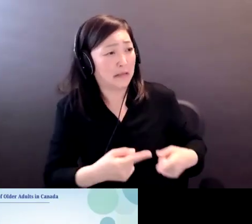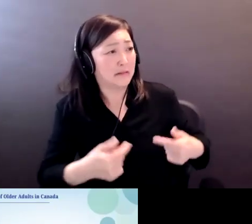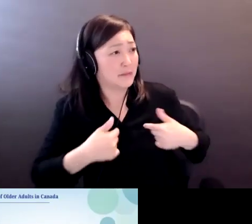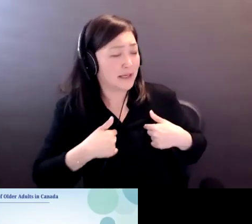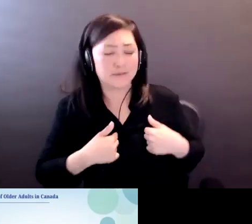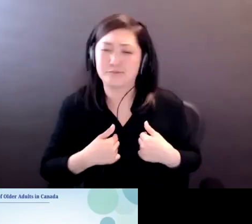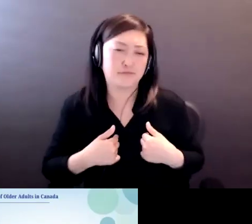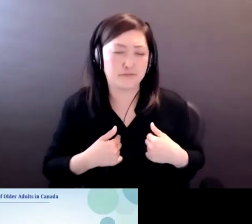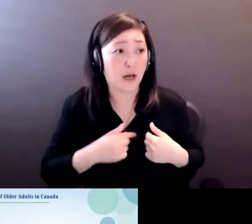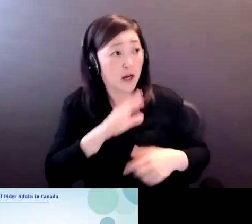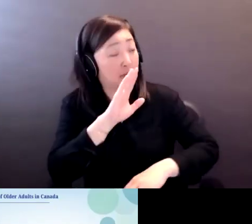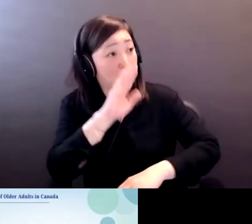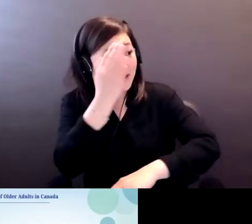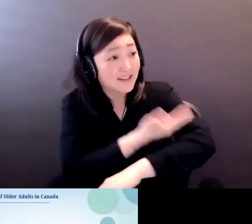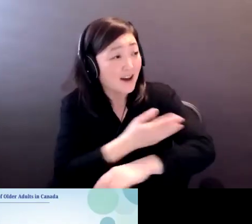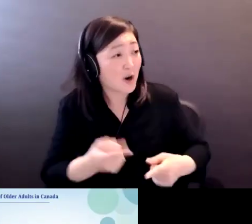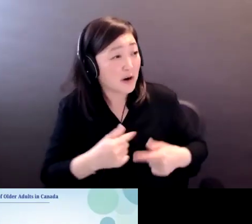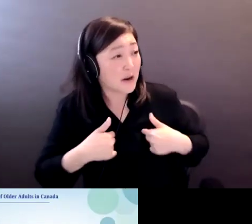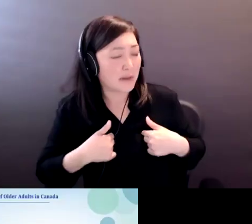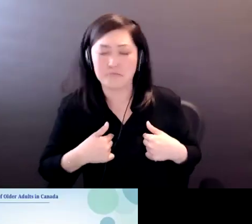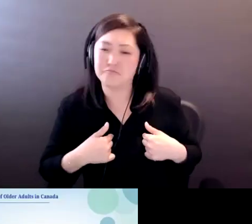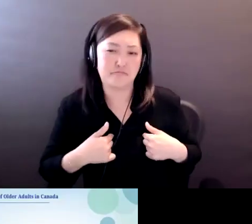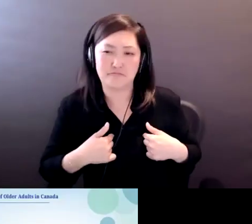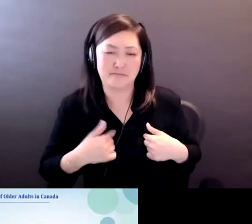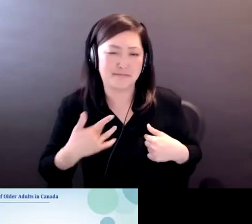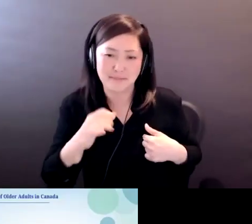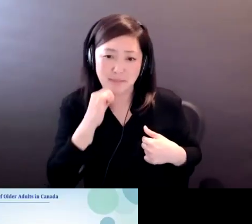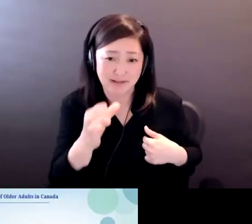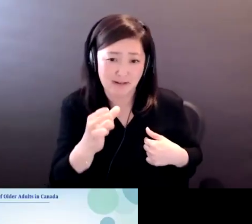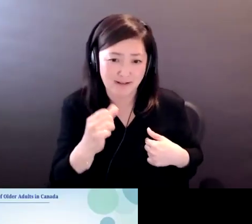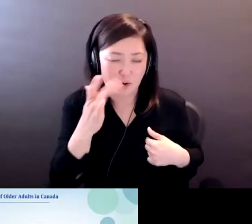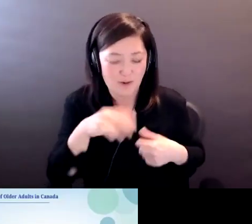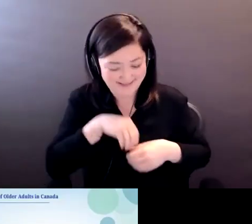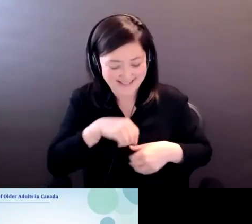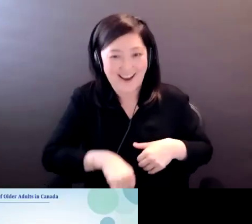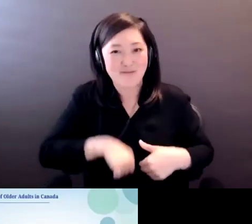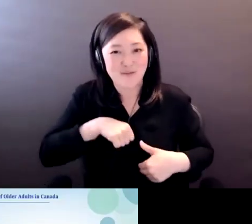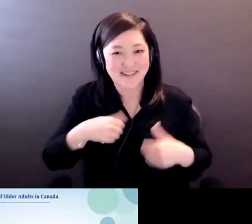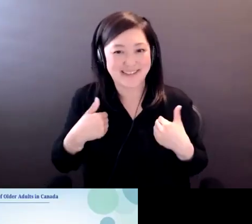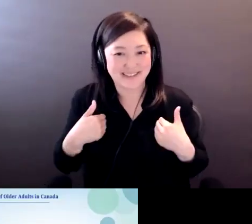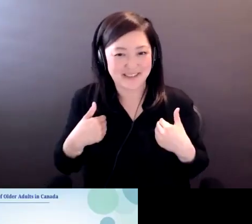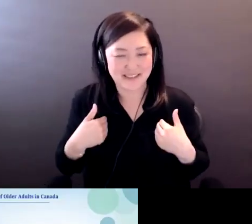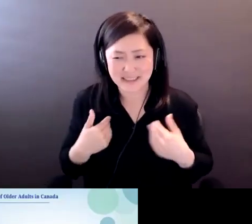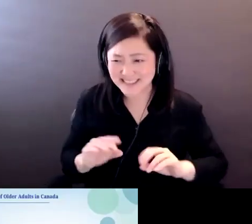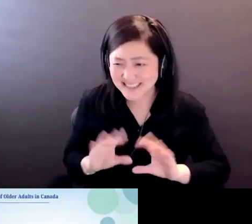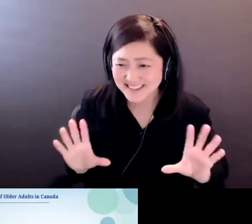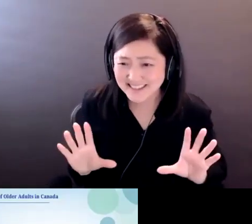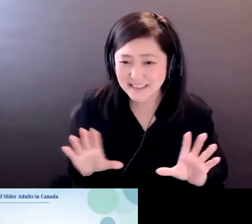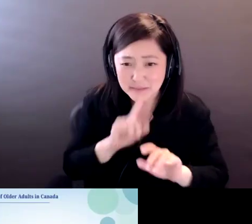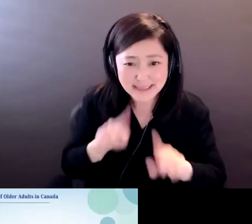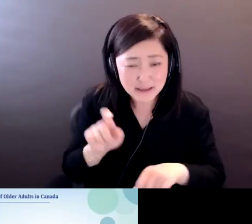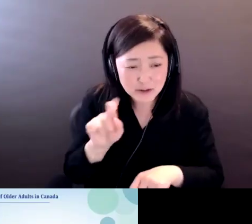going on behind closed doors. So that's the dynamic. I hope that sufficiently answers your question.